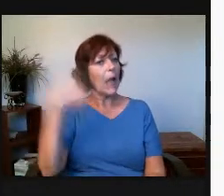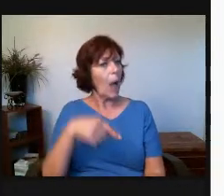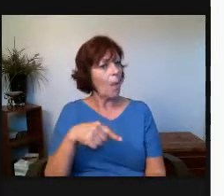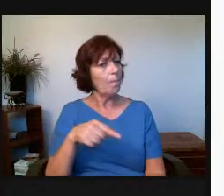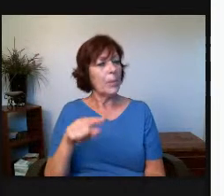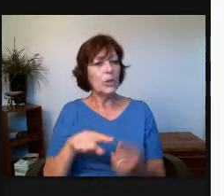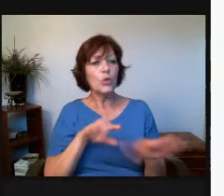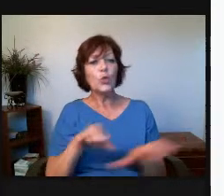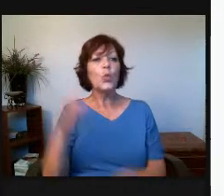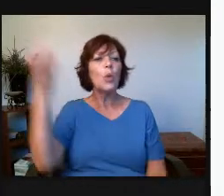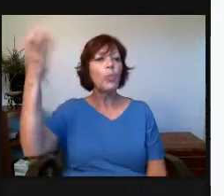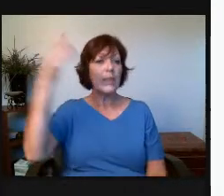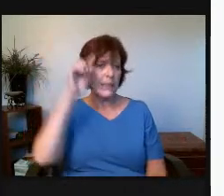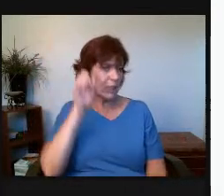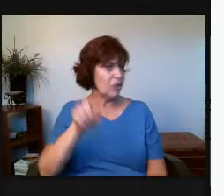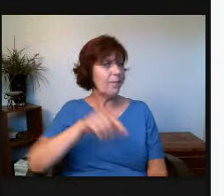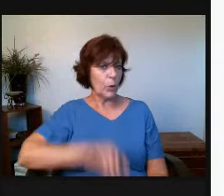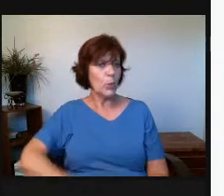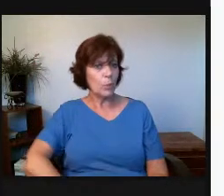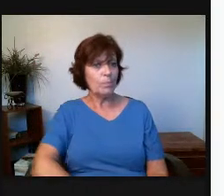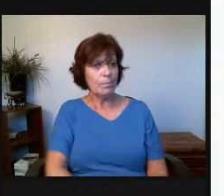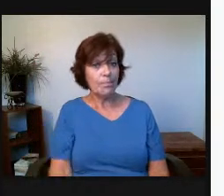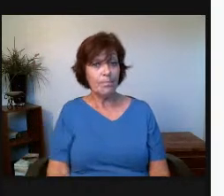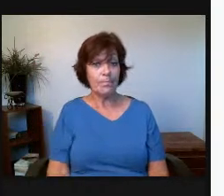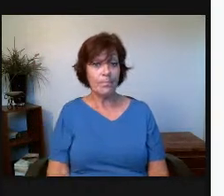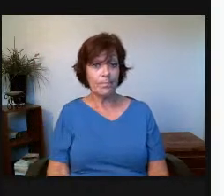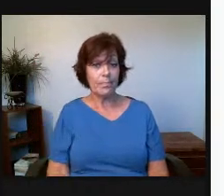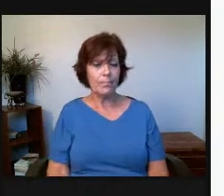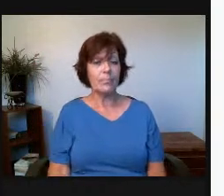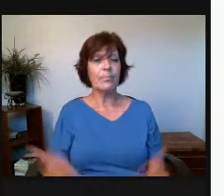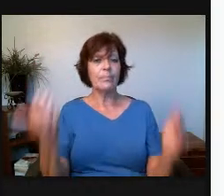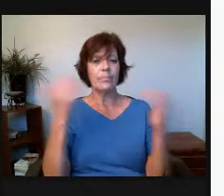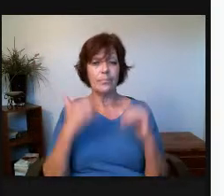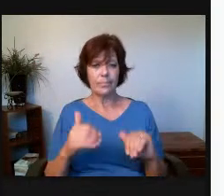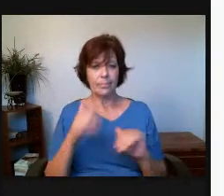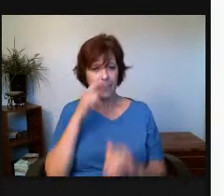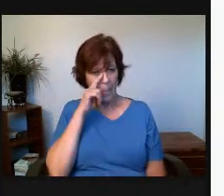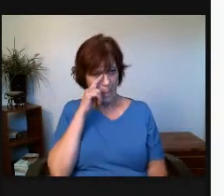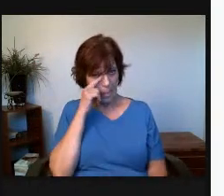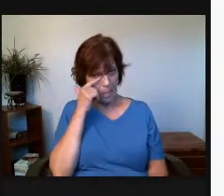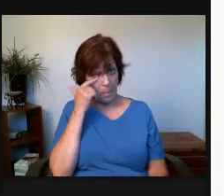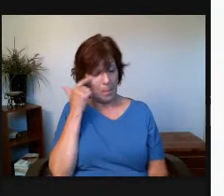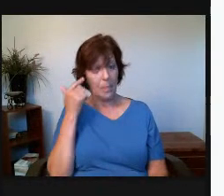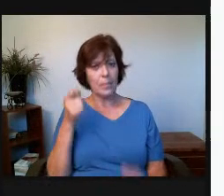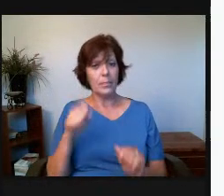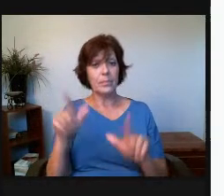a presentation for you. Next slide, please.